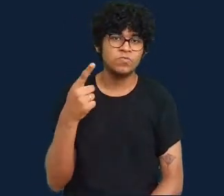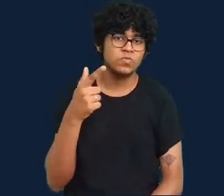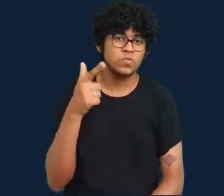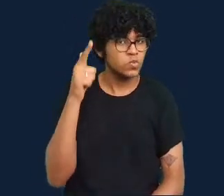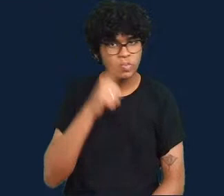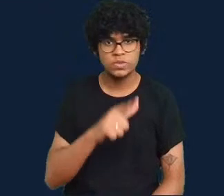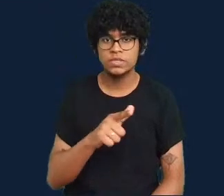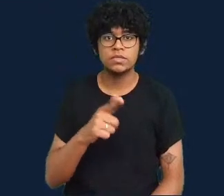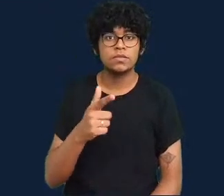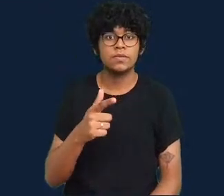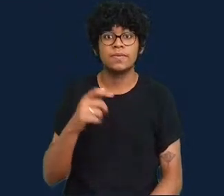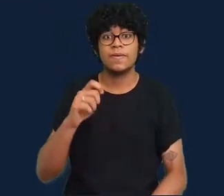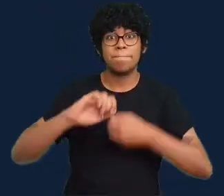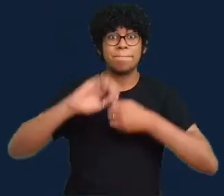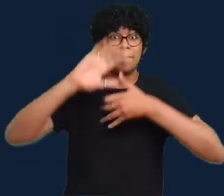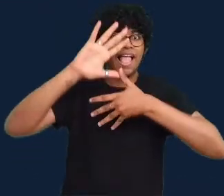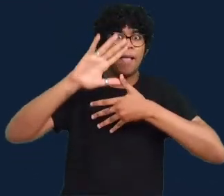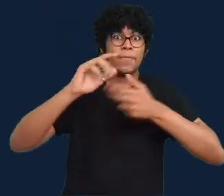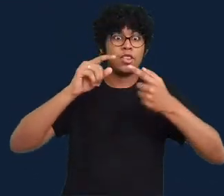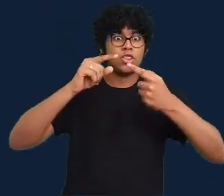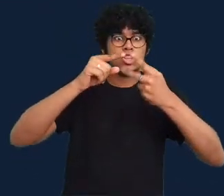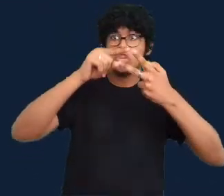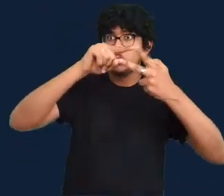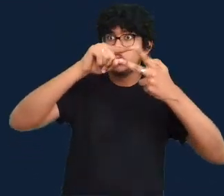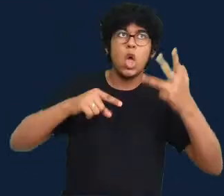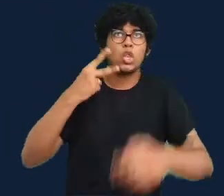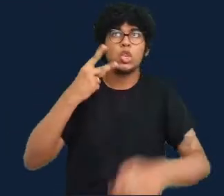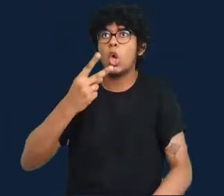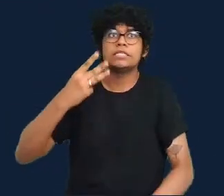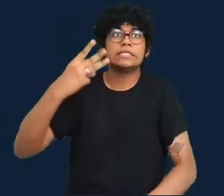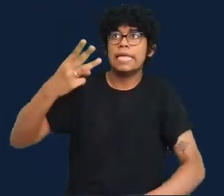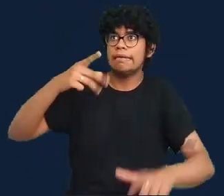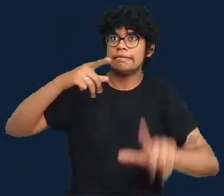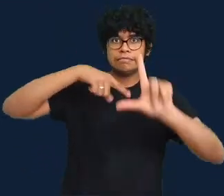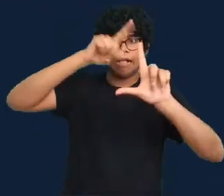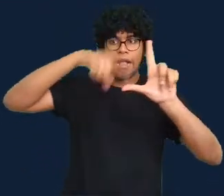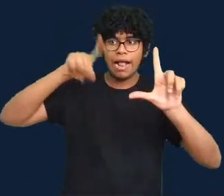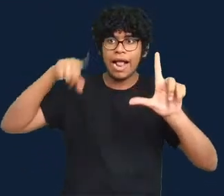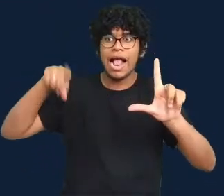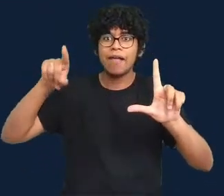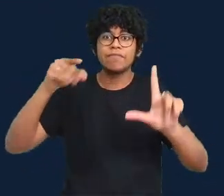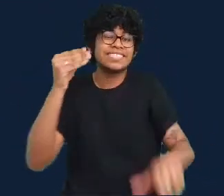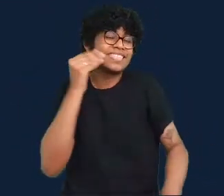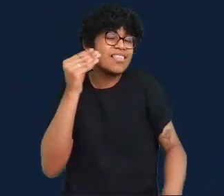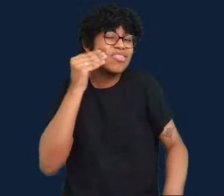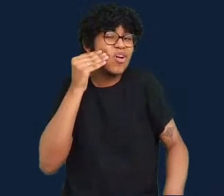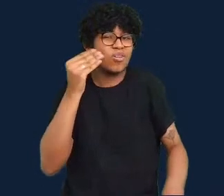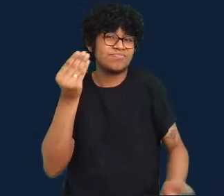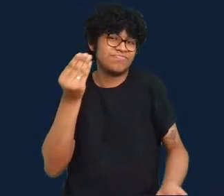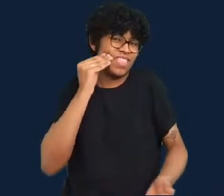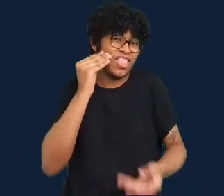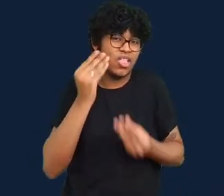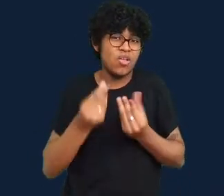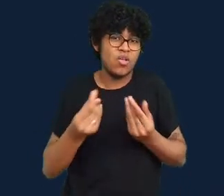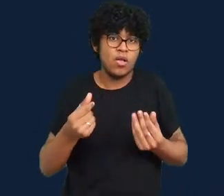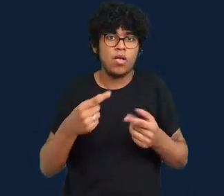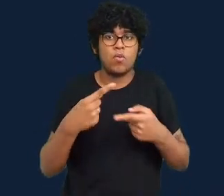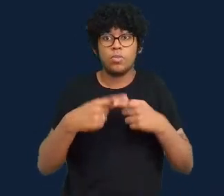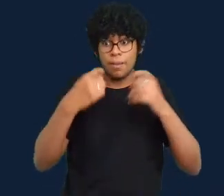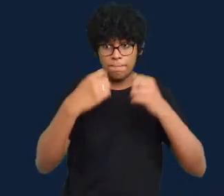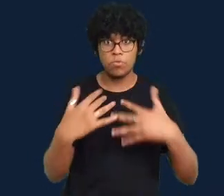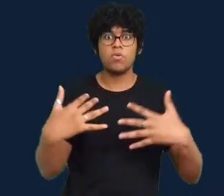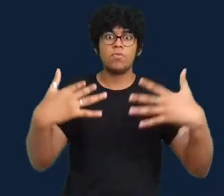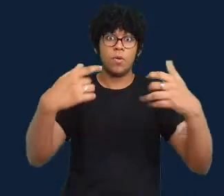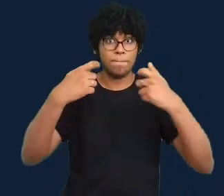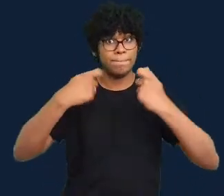we need to have something like our public needs some resource. So as more and more people